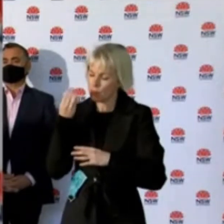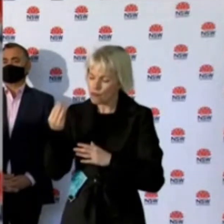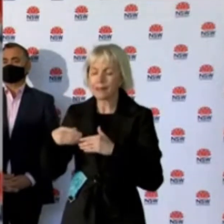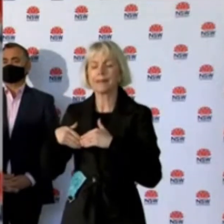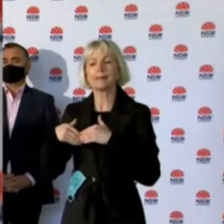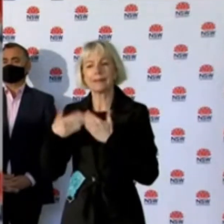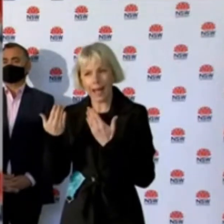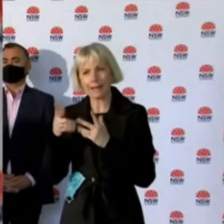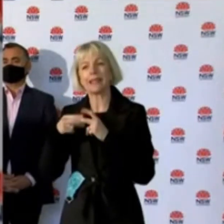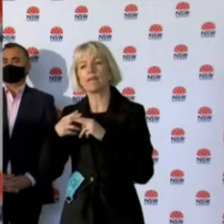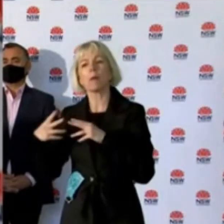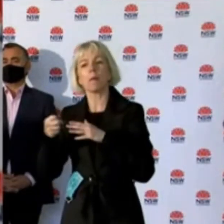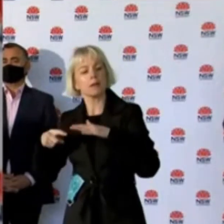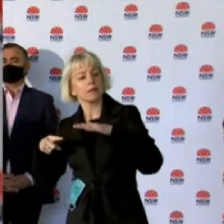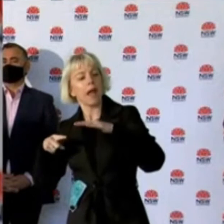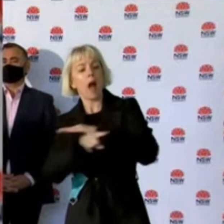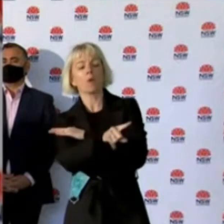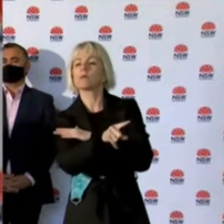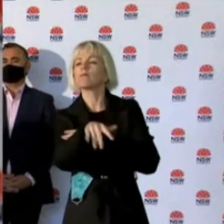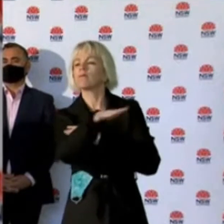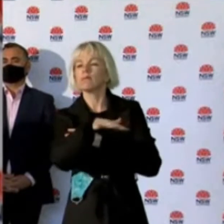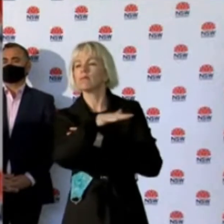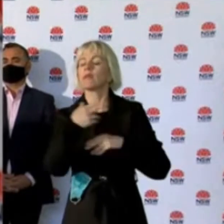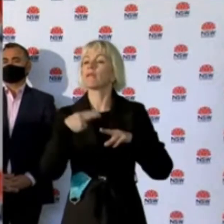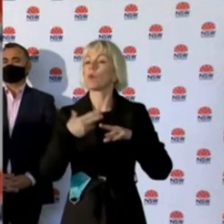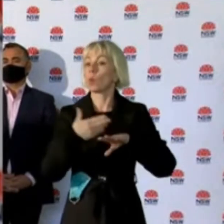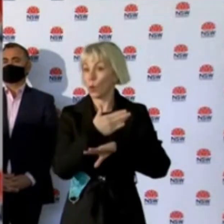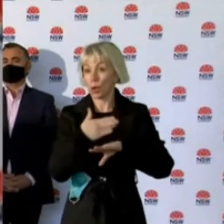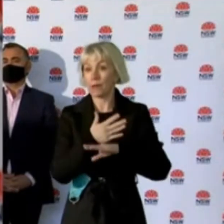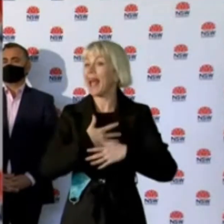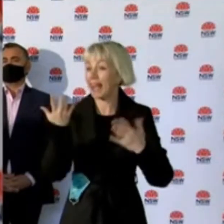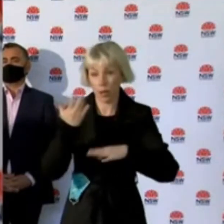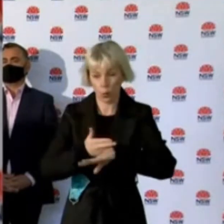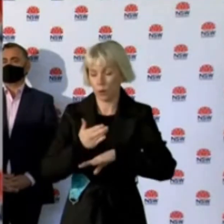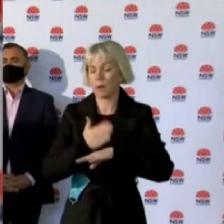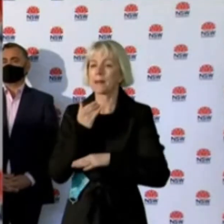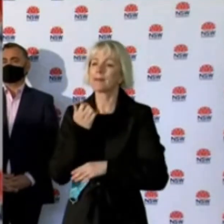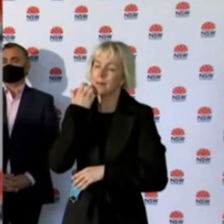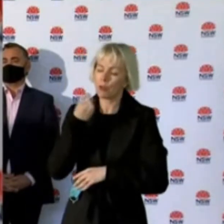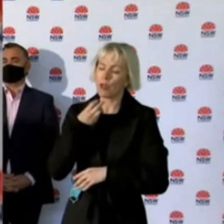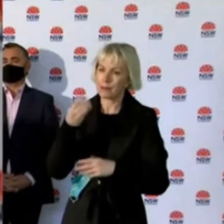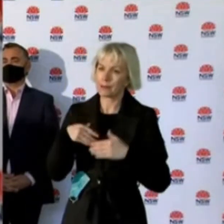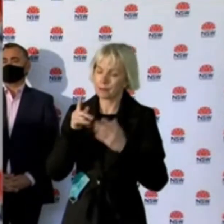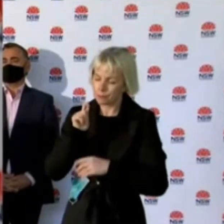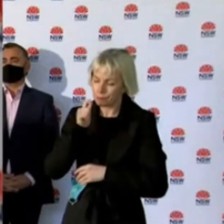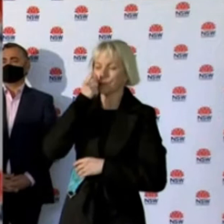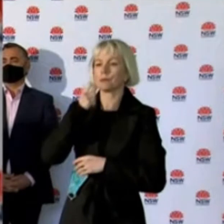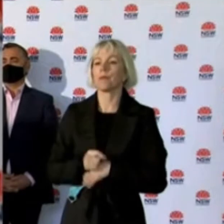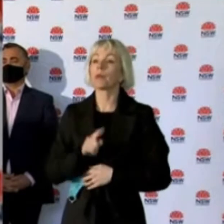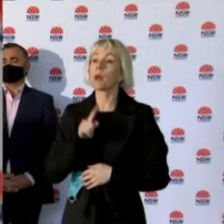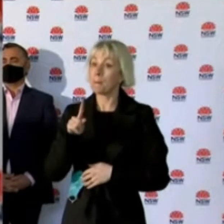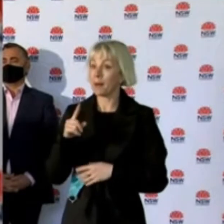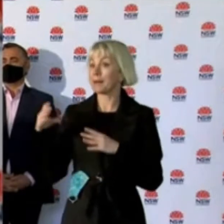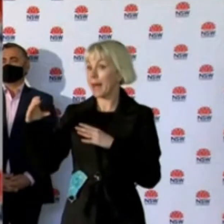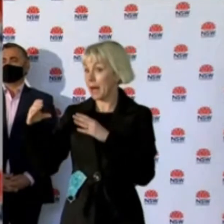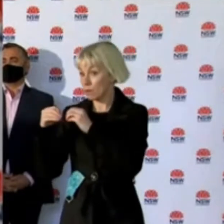or at work if they're leaving the Fairfield local government area for work, for any type of work. But if you're living in Canterbury Bankstown or Liverpool, we're asking you to do